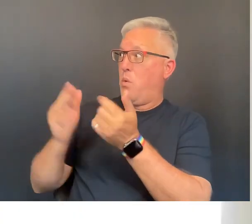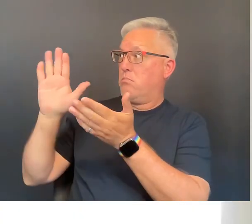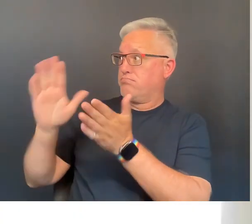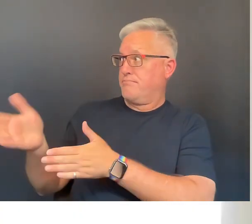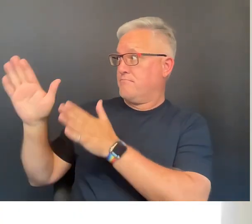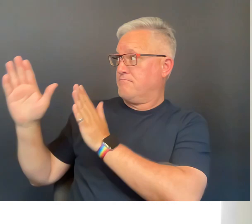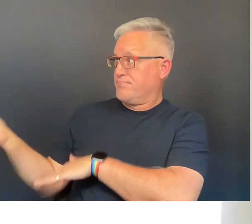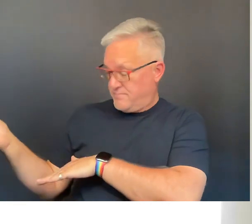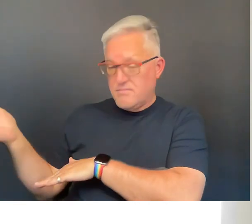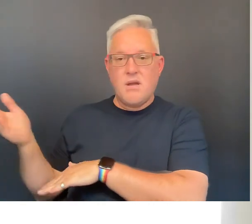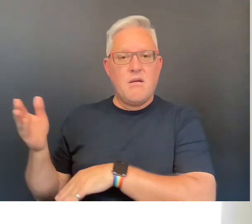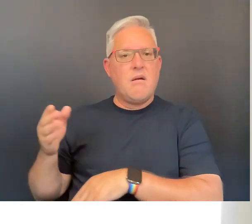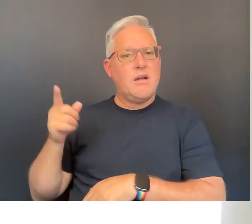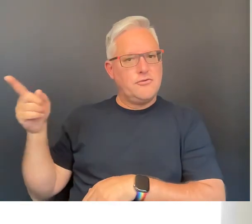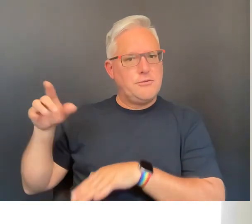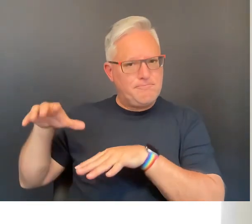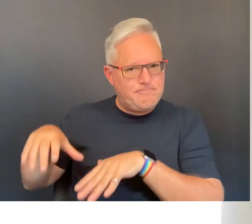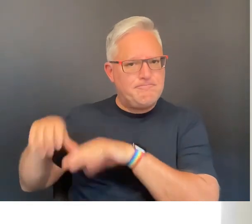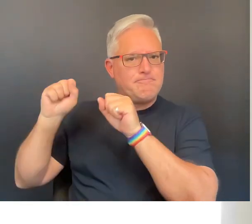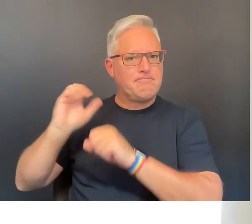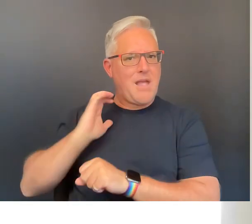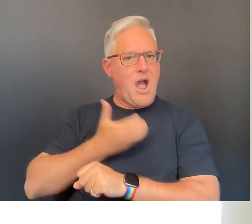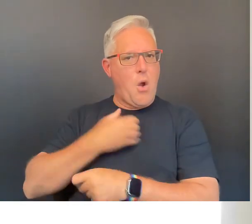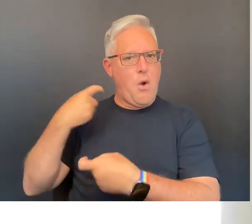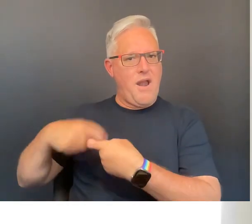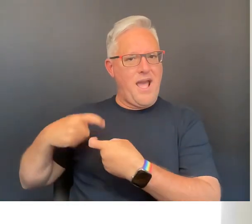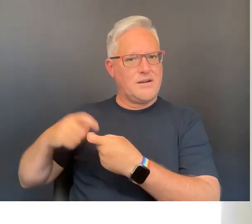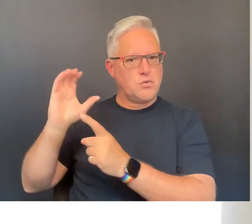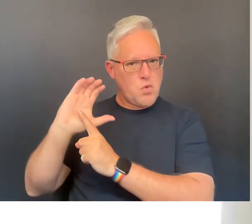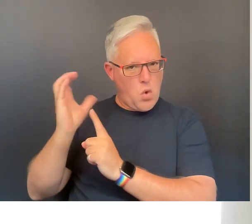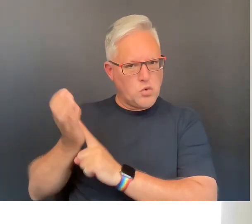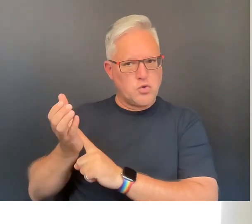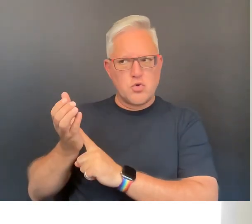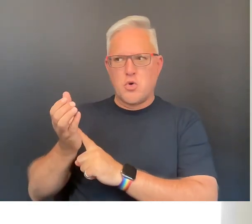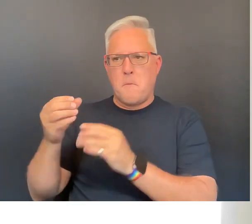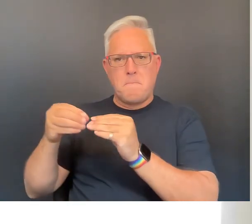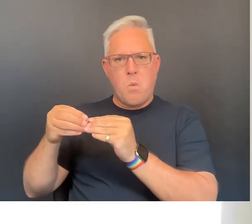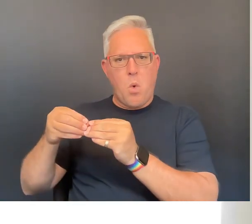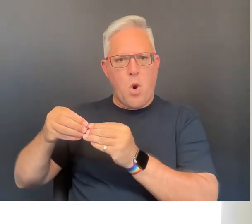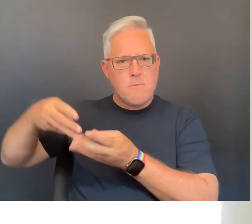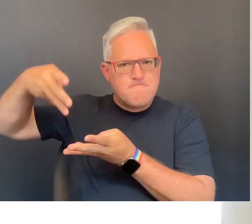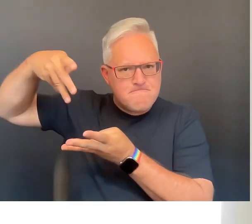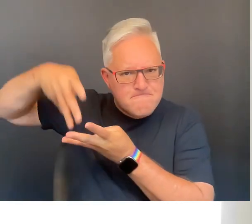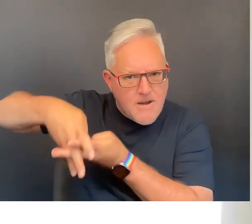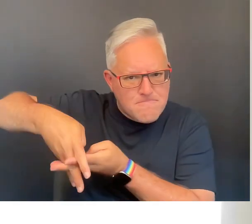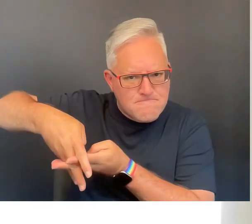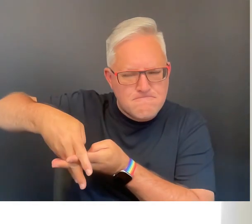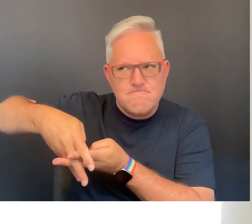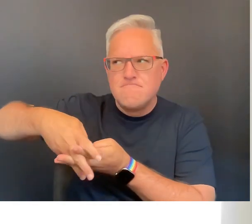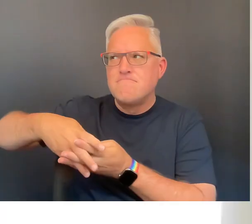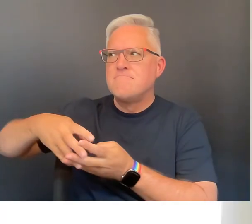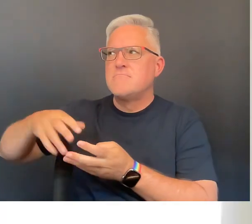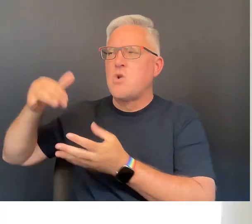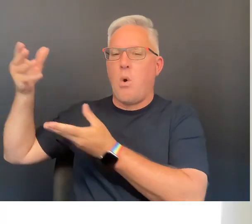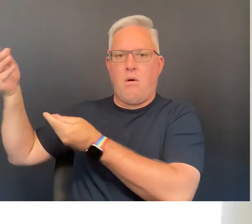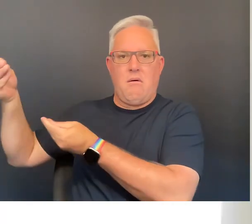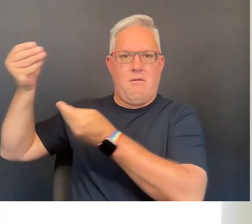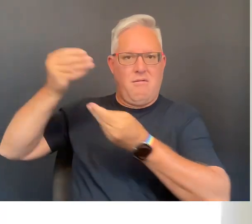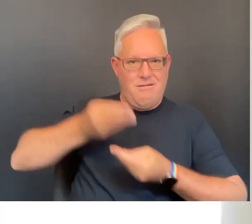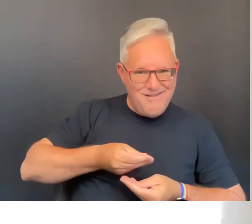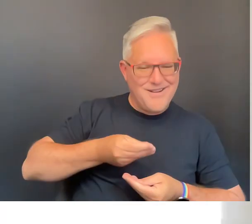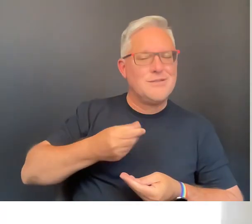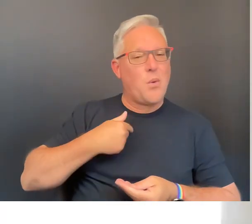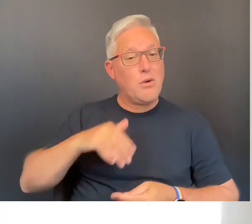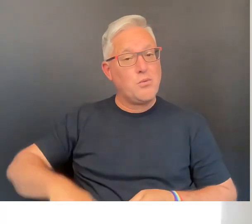she really adopted actually our Latin culture more fully. And so, this really unique